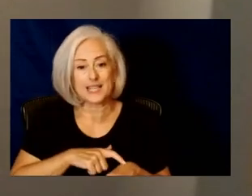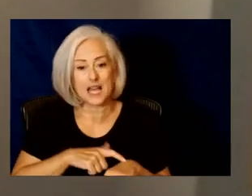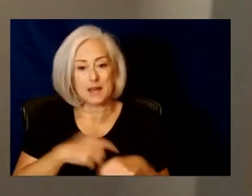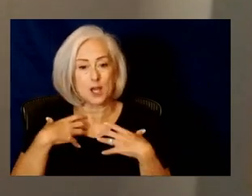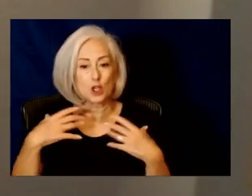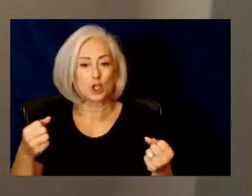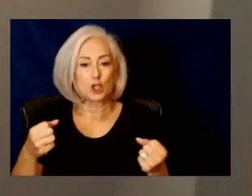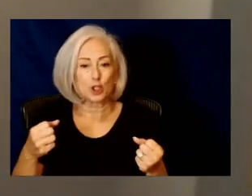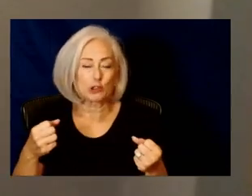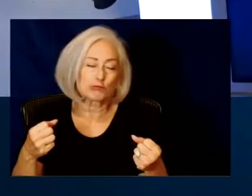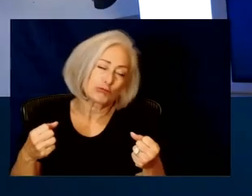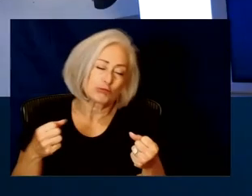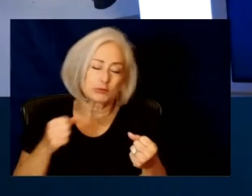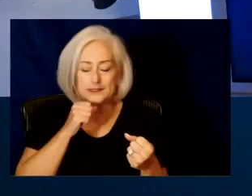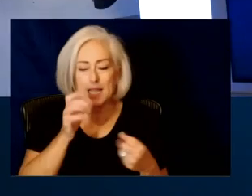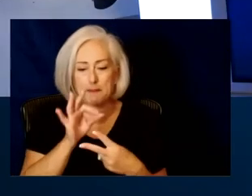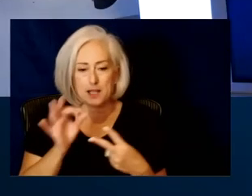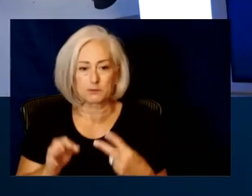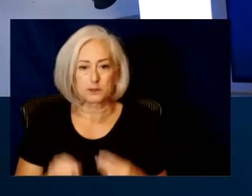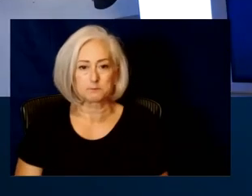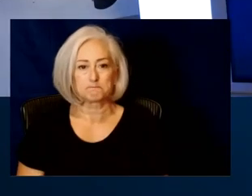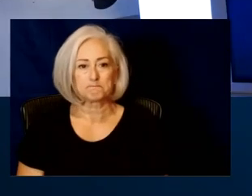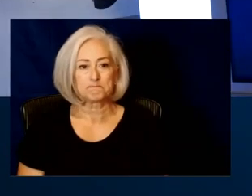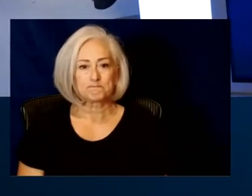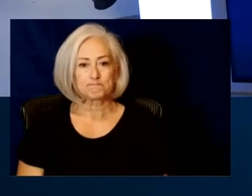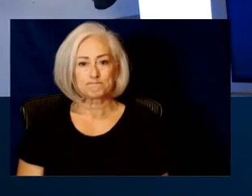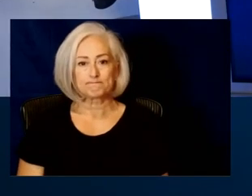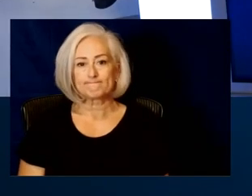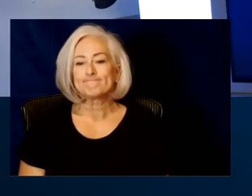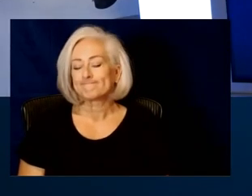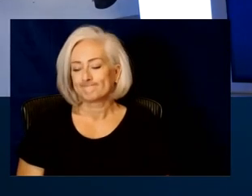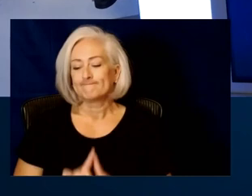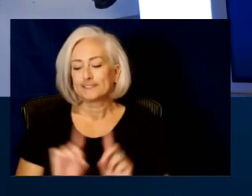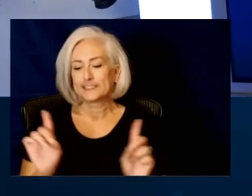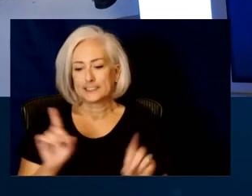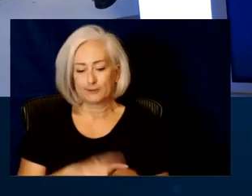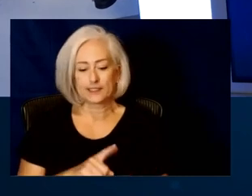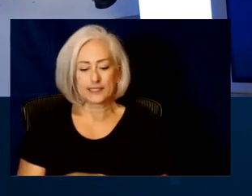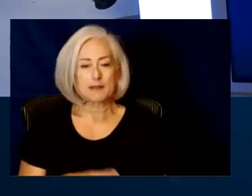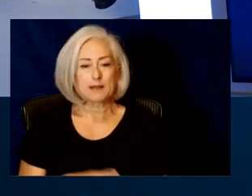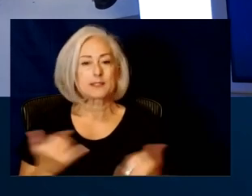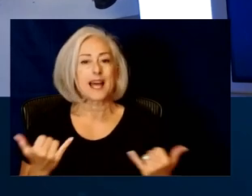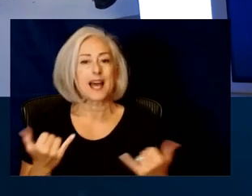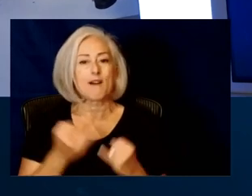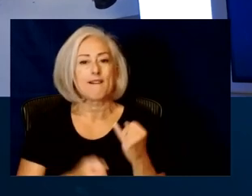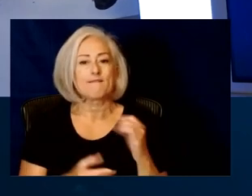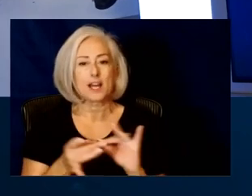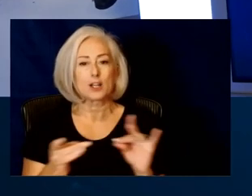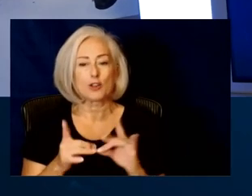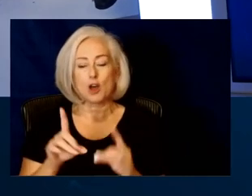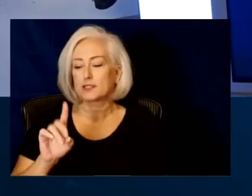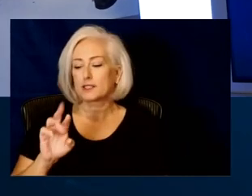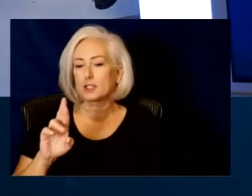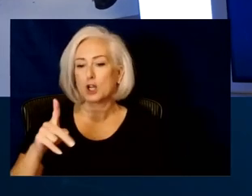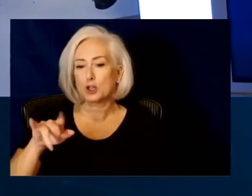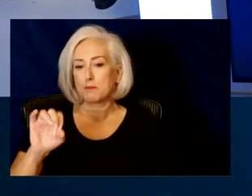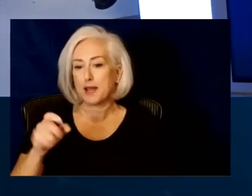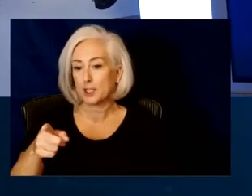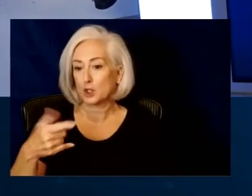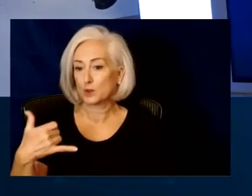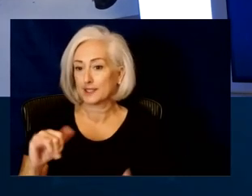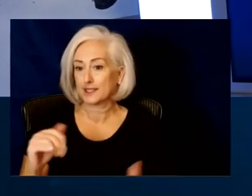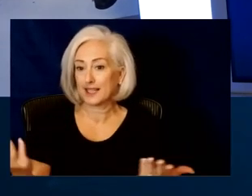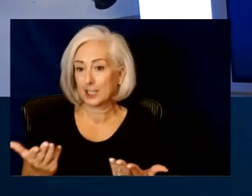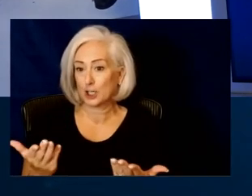not possible. Yeah, different times. All right, we're gonna get final thoughts. I think Dr. Pike, are you still on the line?